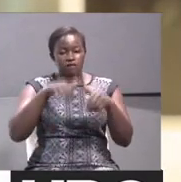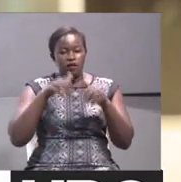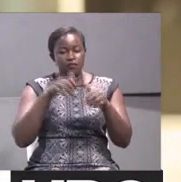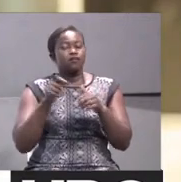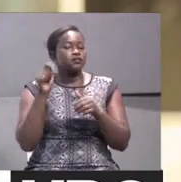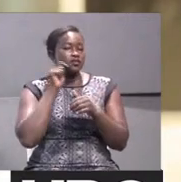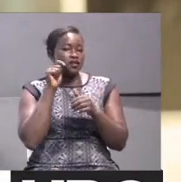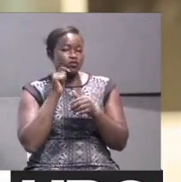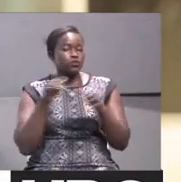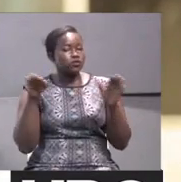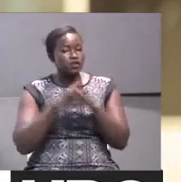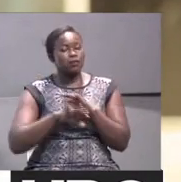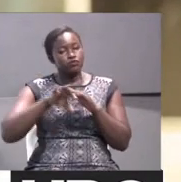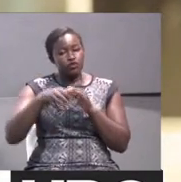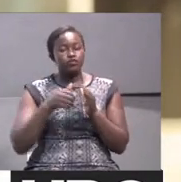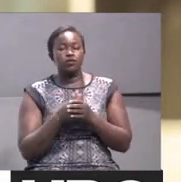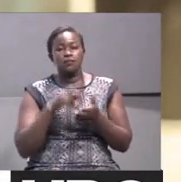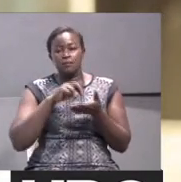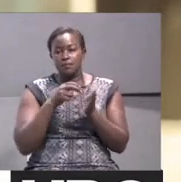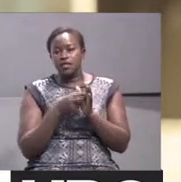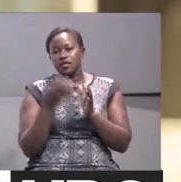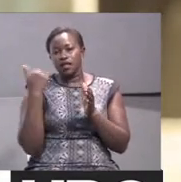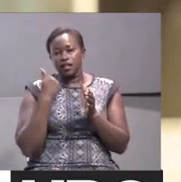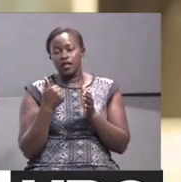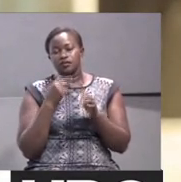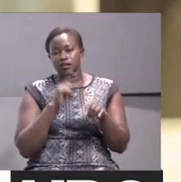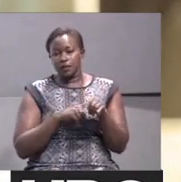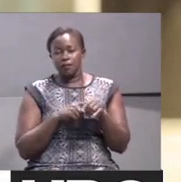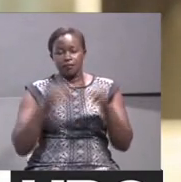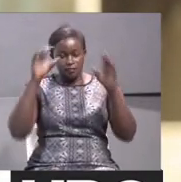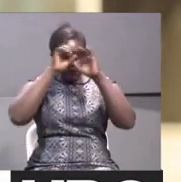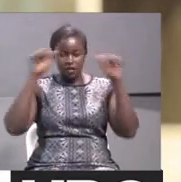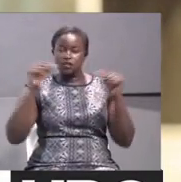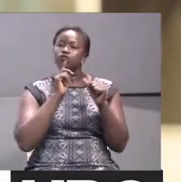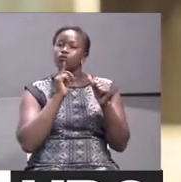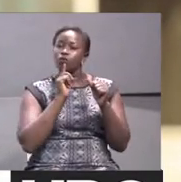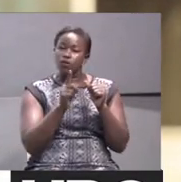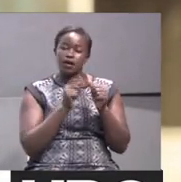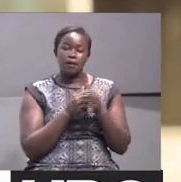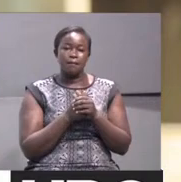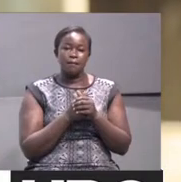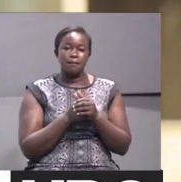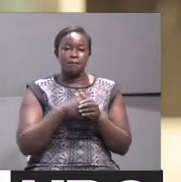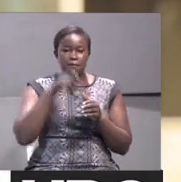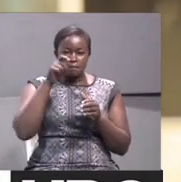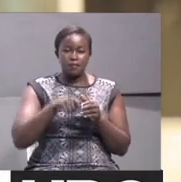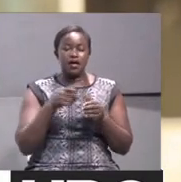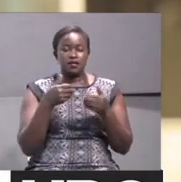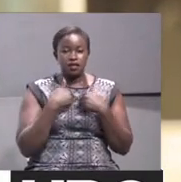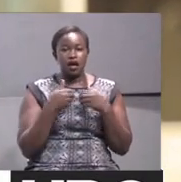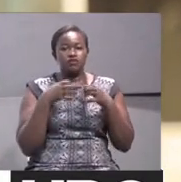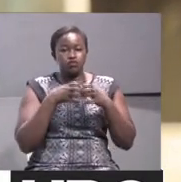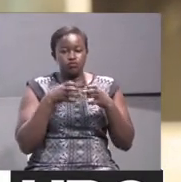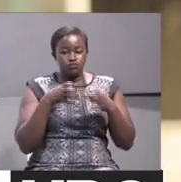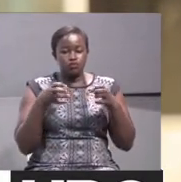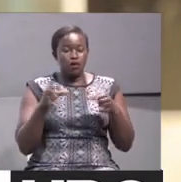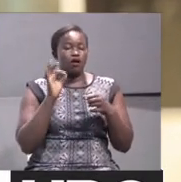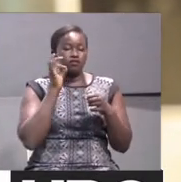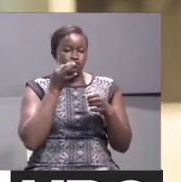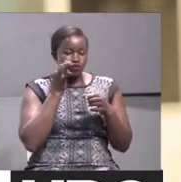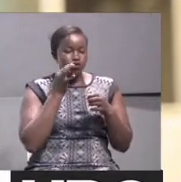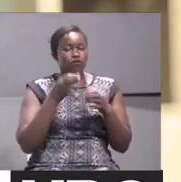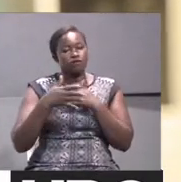sub-region. And therefore, last time the president directed that there must be expansion of this fruit factory so